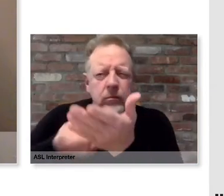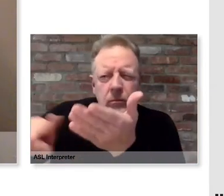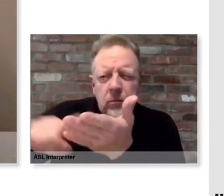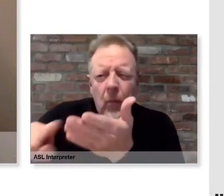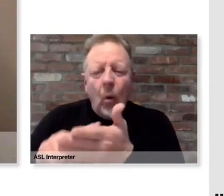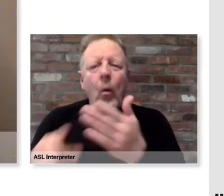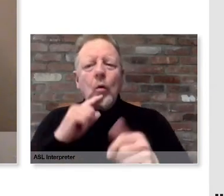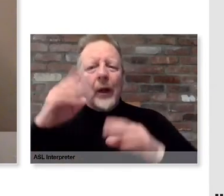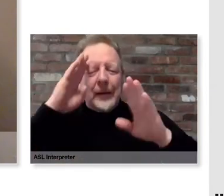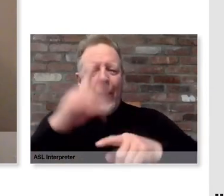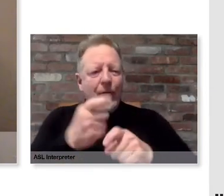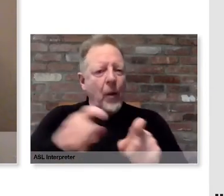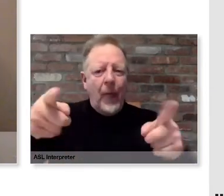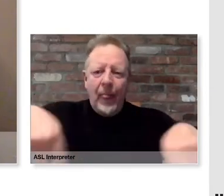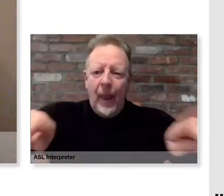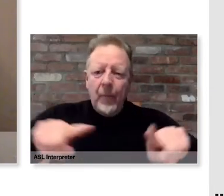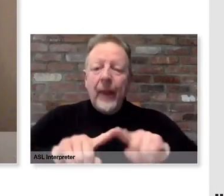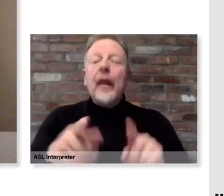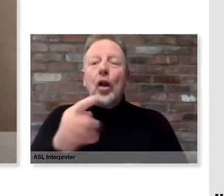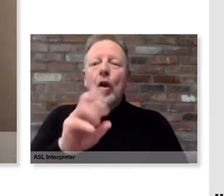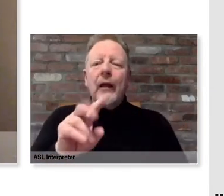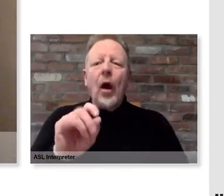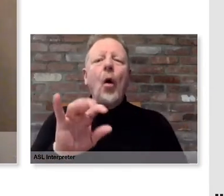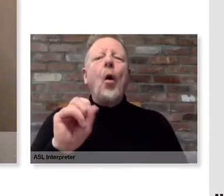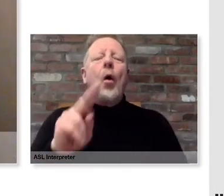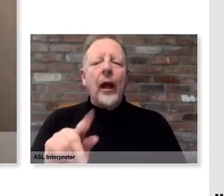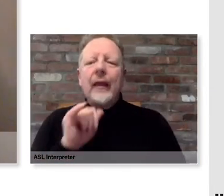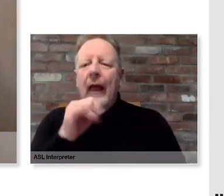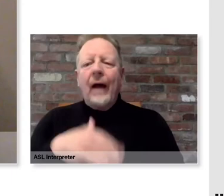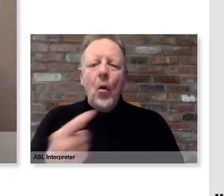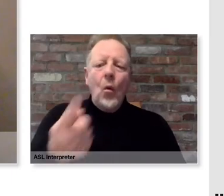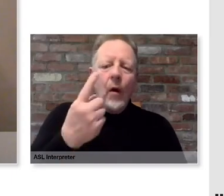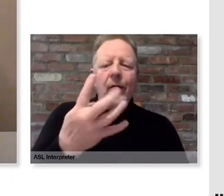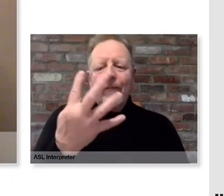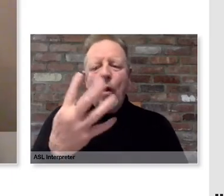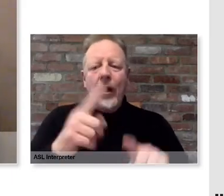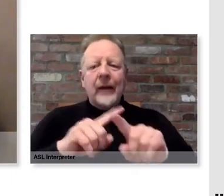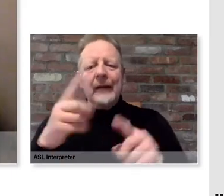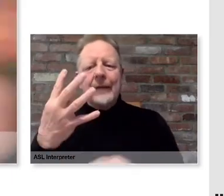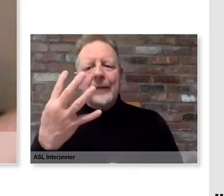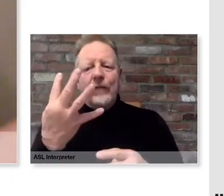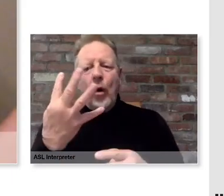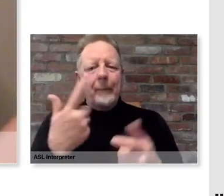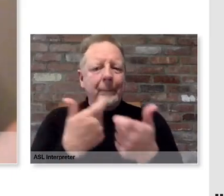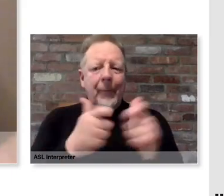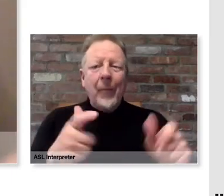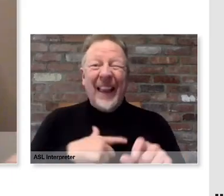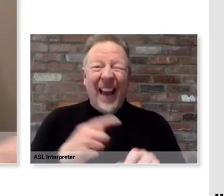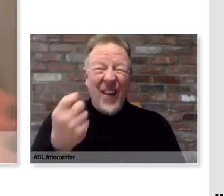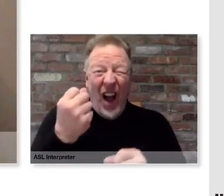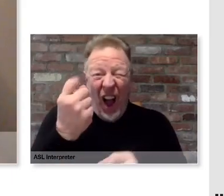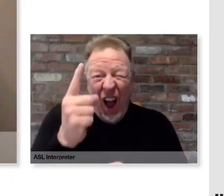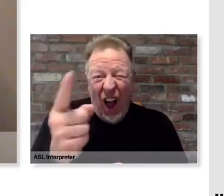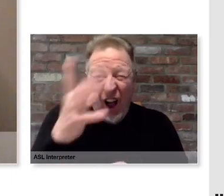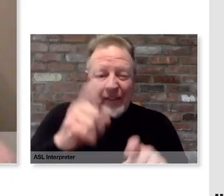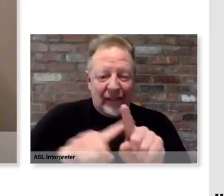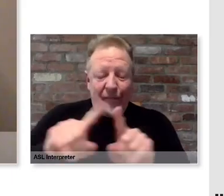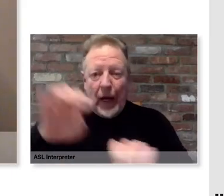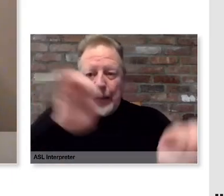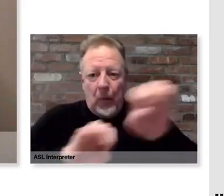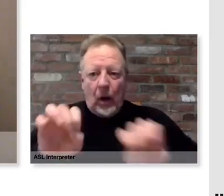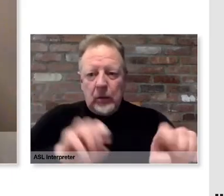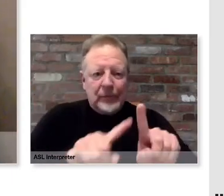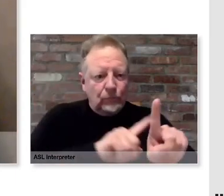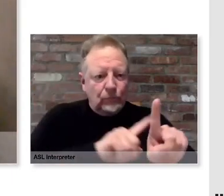them, right? And then it turns out, okay, they have not one or four big experiments. No, actually, they have hundreds of experiments, and all these